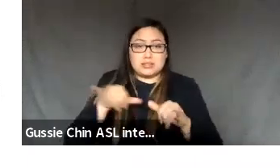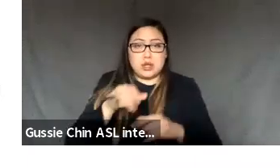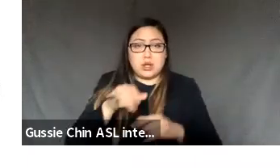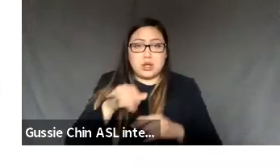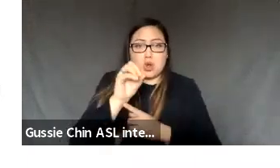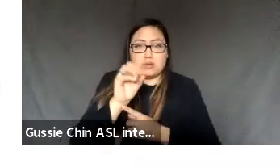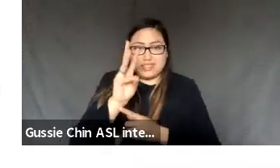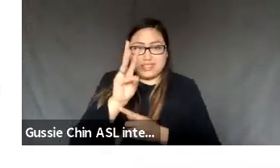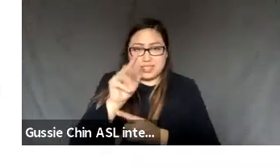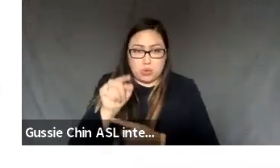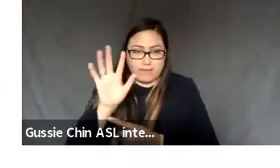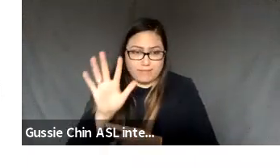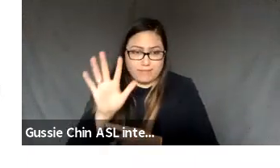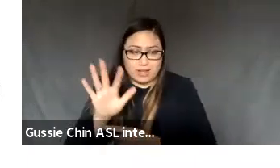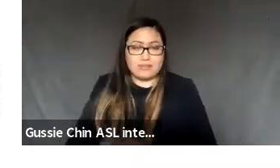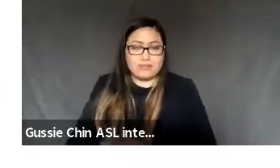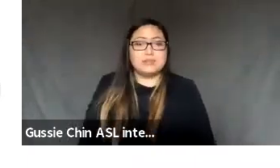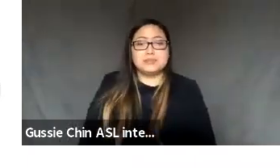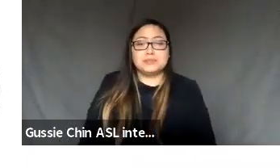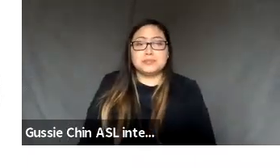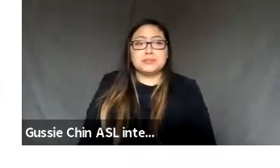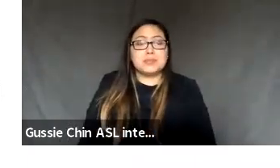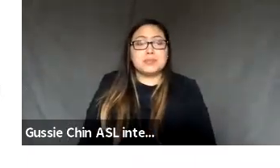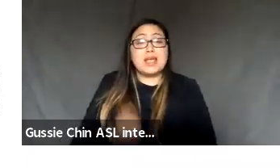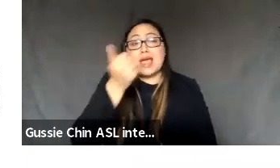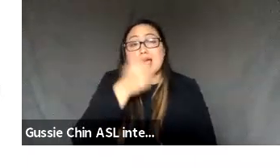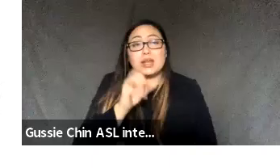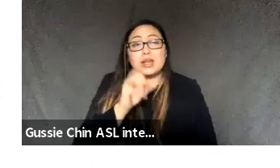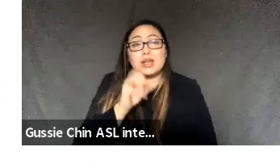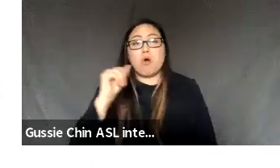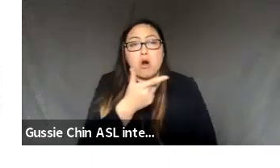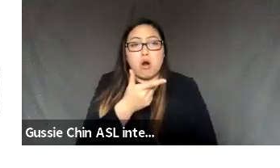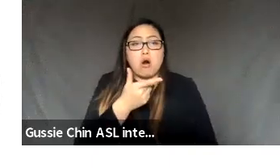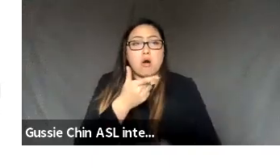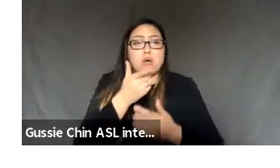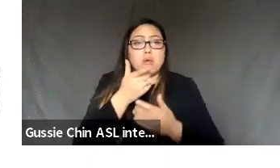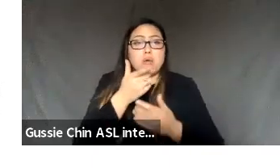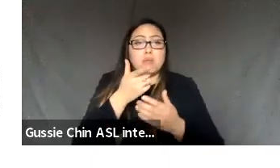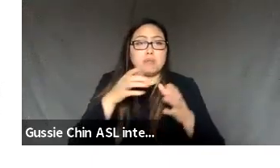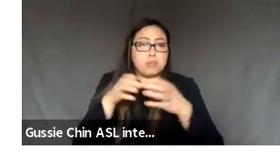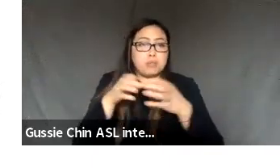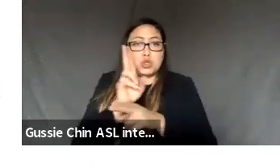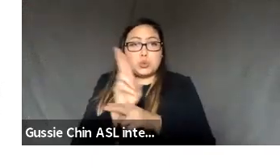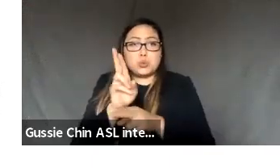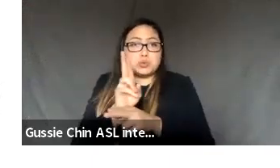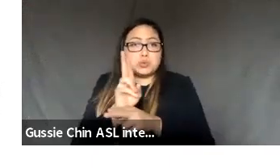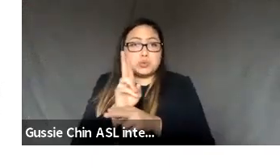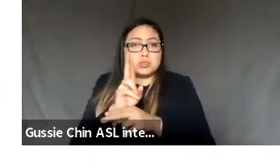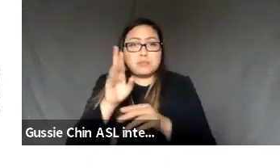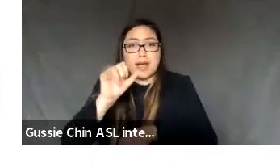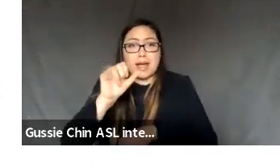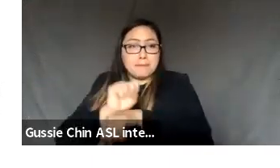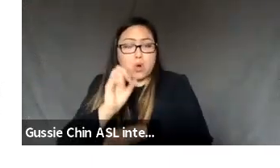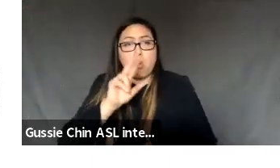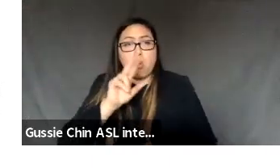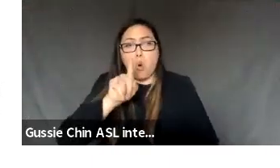106.5. So it's any or all portions of a space used only by employees and used only for